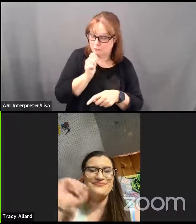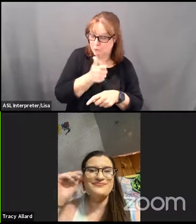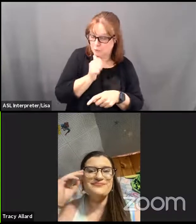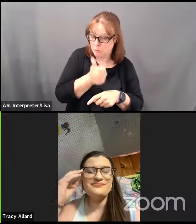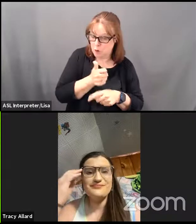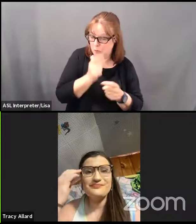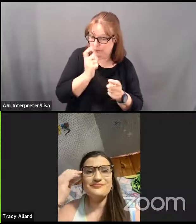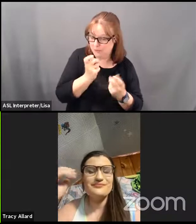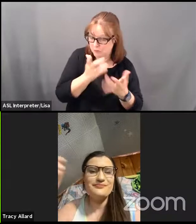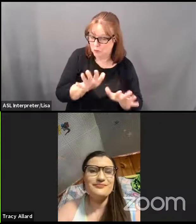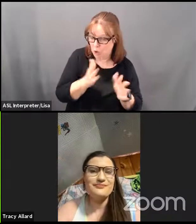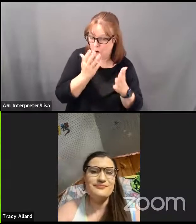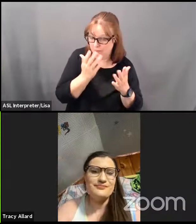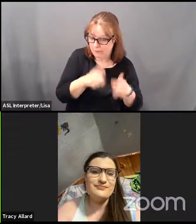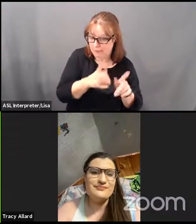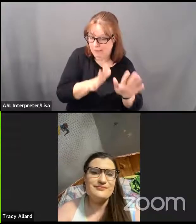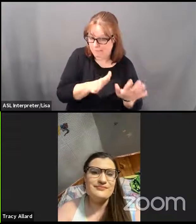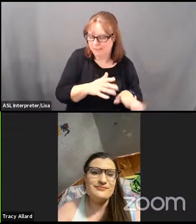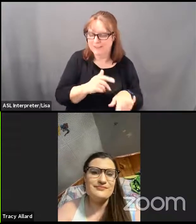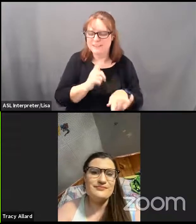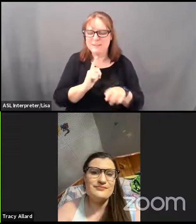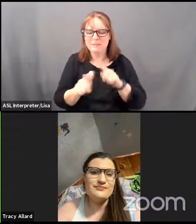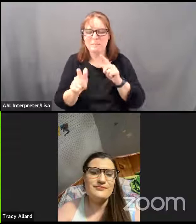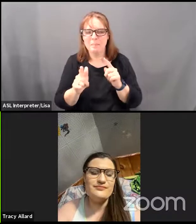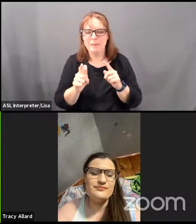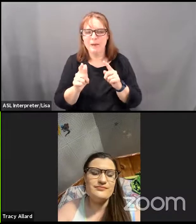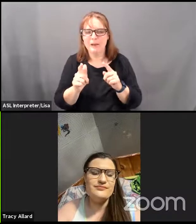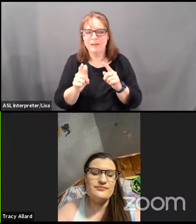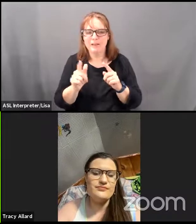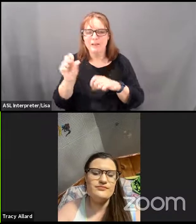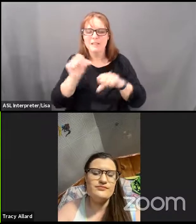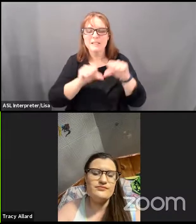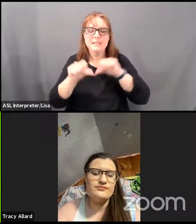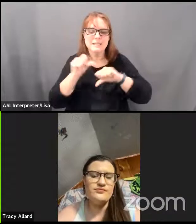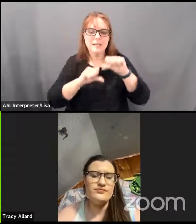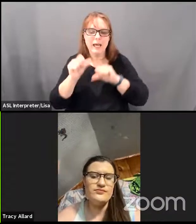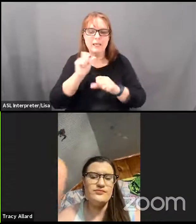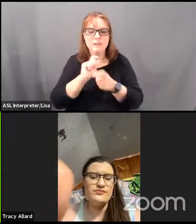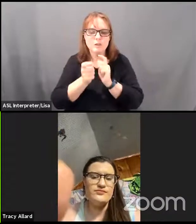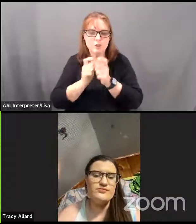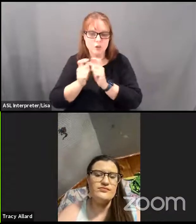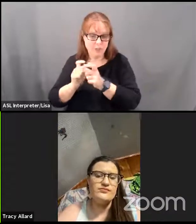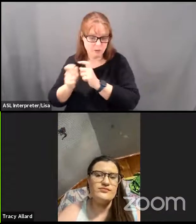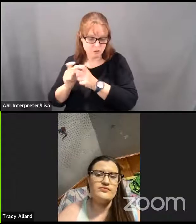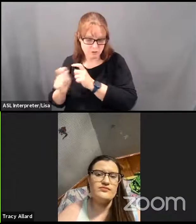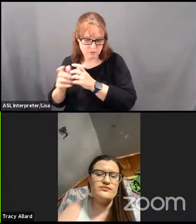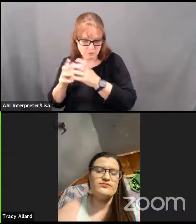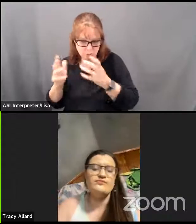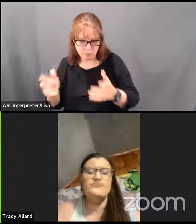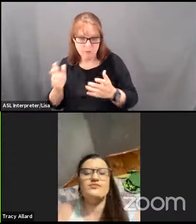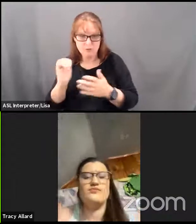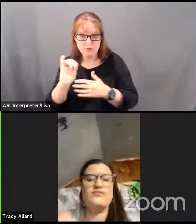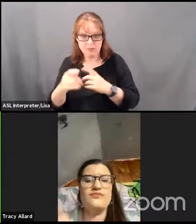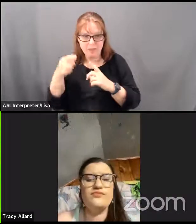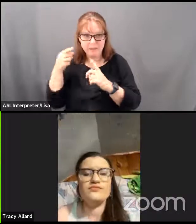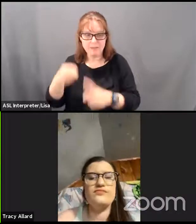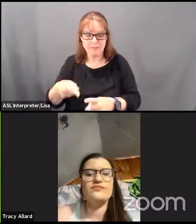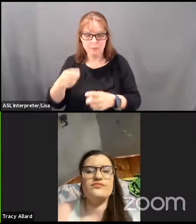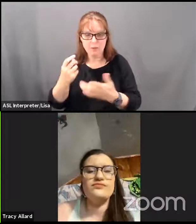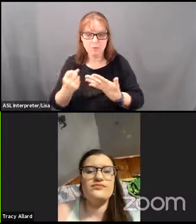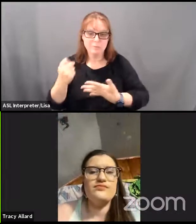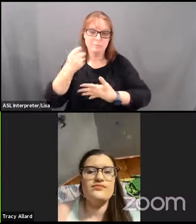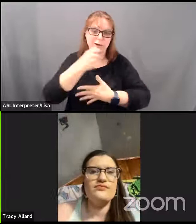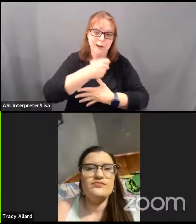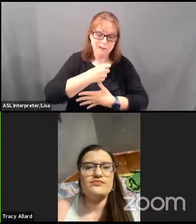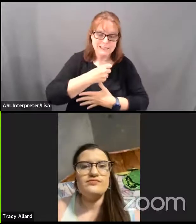already. But just as an illustration of how a lot has changed in science. So I think the vaccine was prioritized. That was pretty much what happened there. It wasn't rushed. It was just